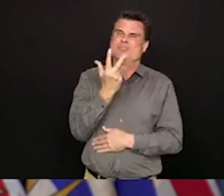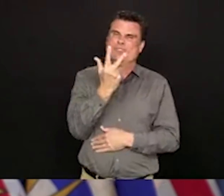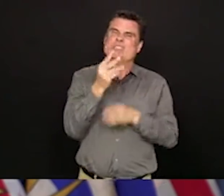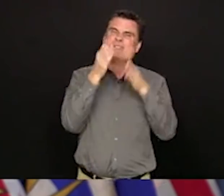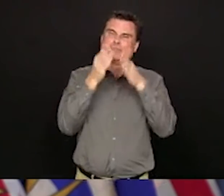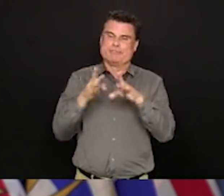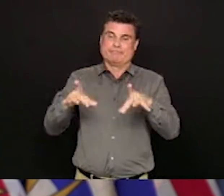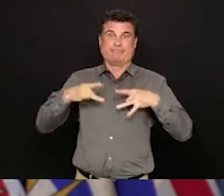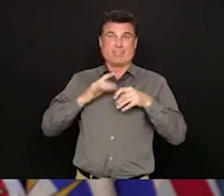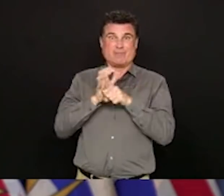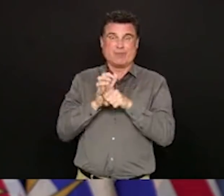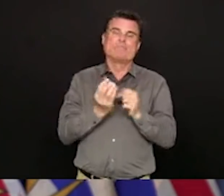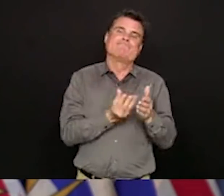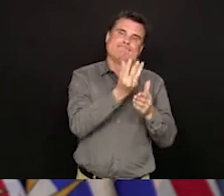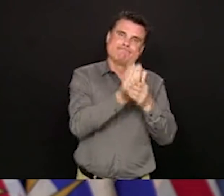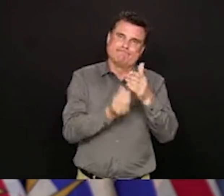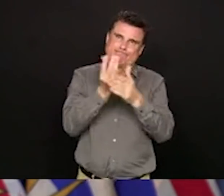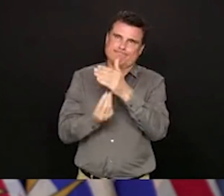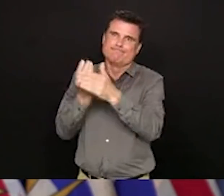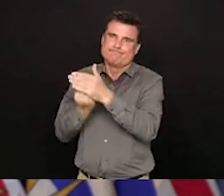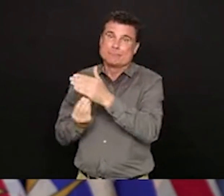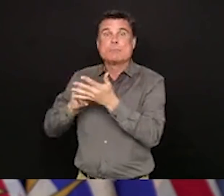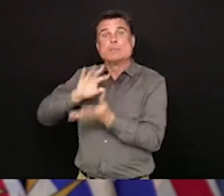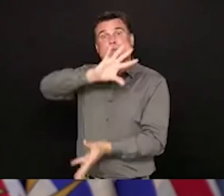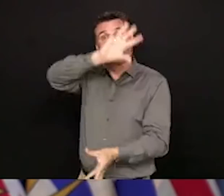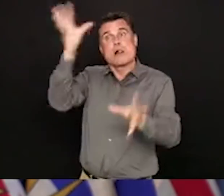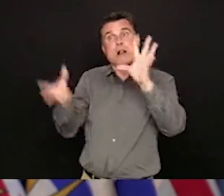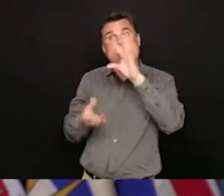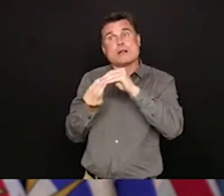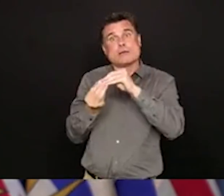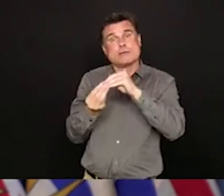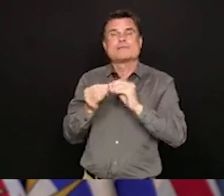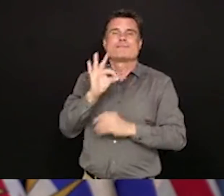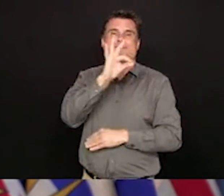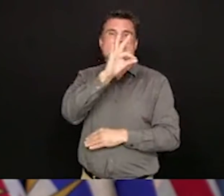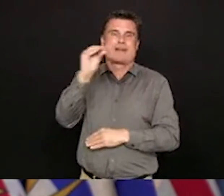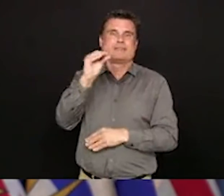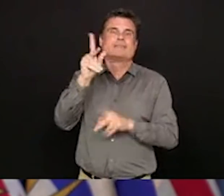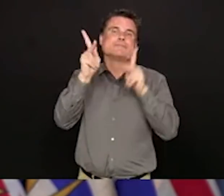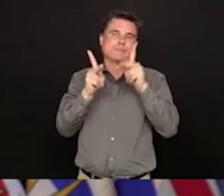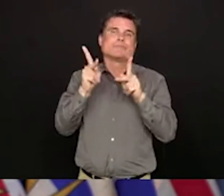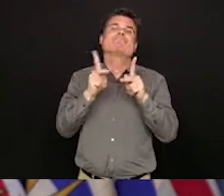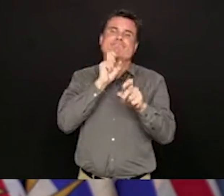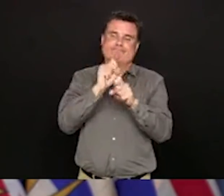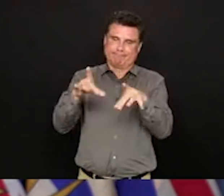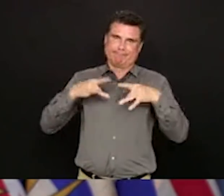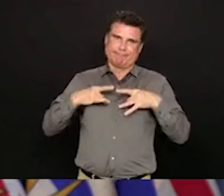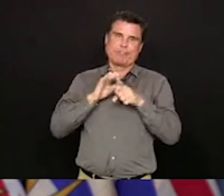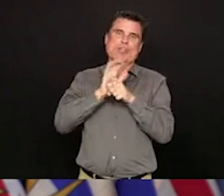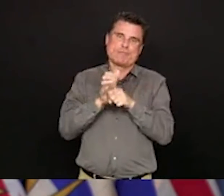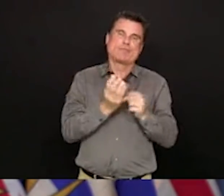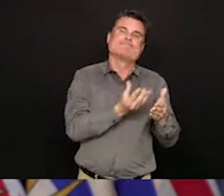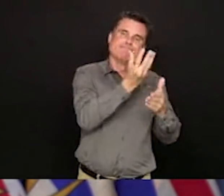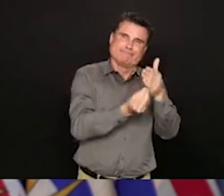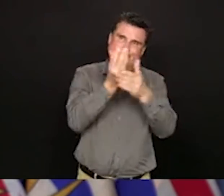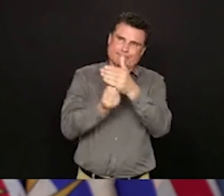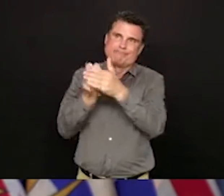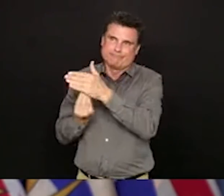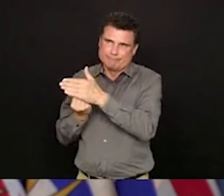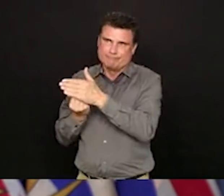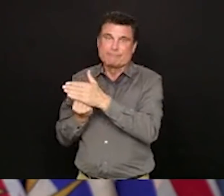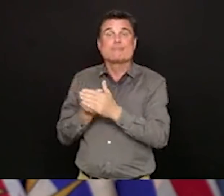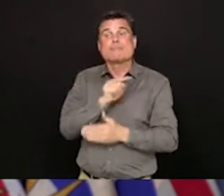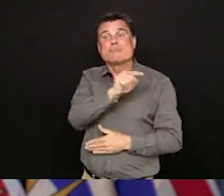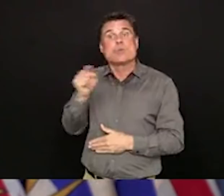They are all people in the long-term care homes, and our hearts go out to the families and the caregivers. We now